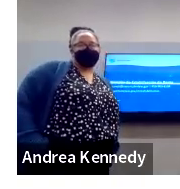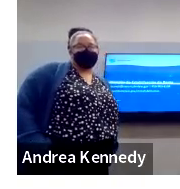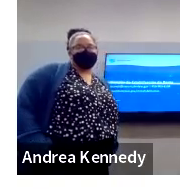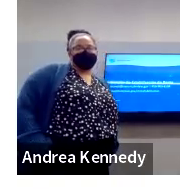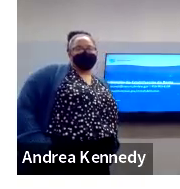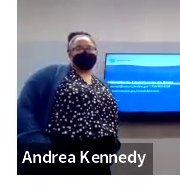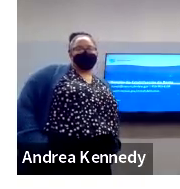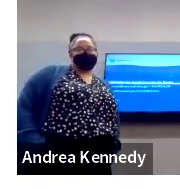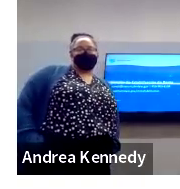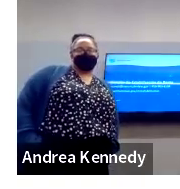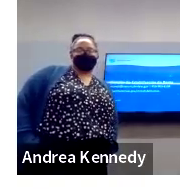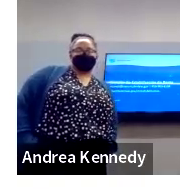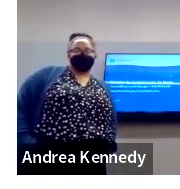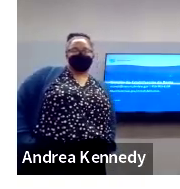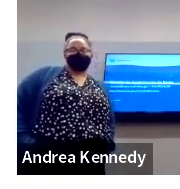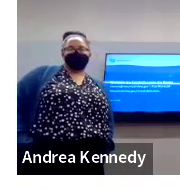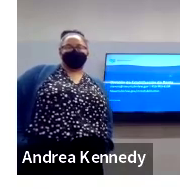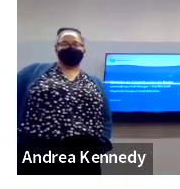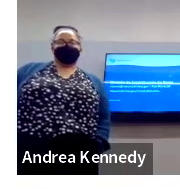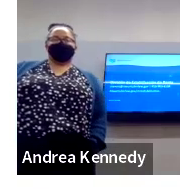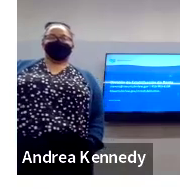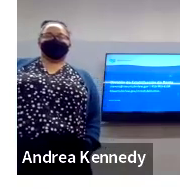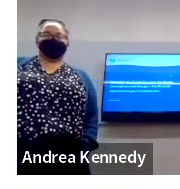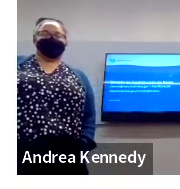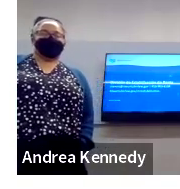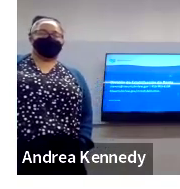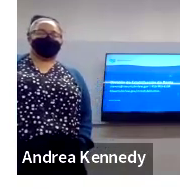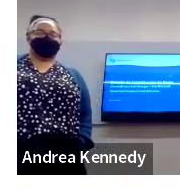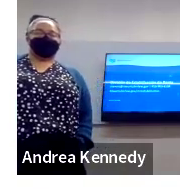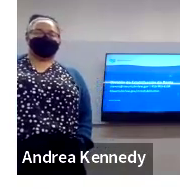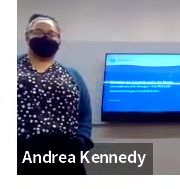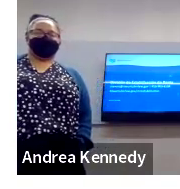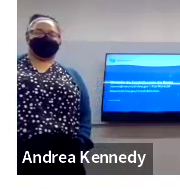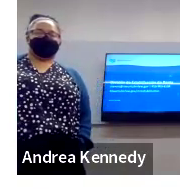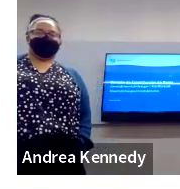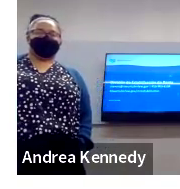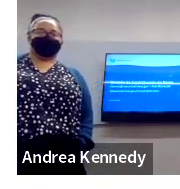questions? Eso es todo por hoy. De nosotros, ¿ustedes tienen alguna pregunta?